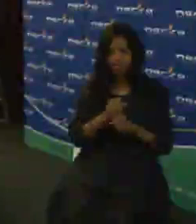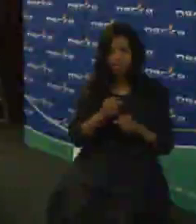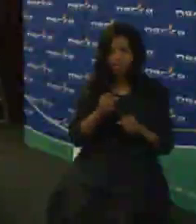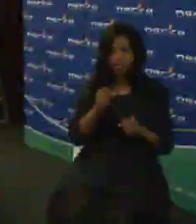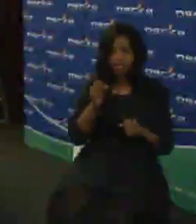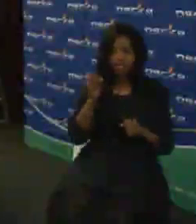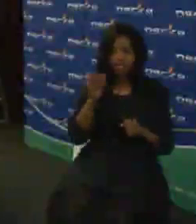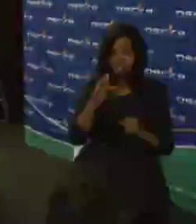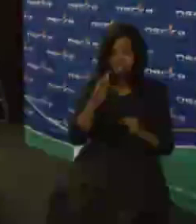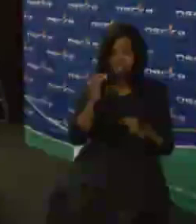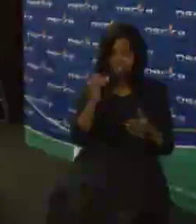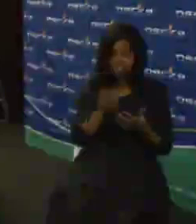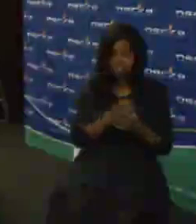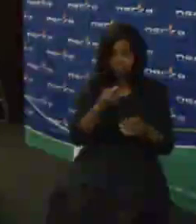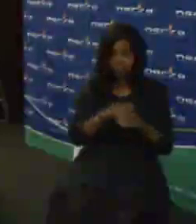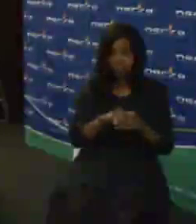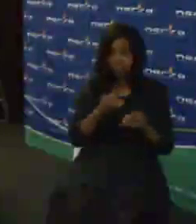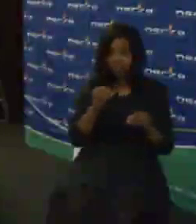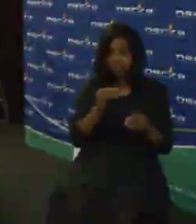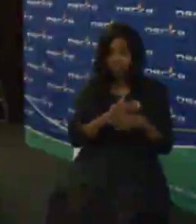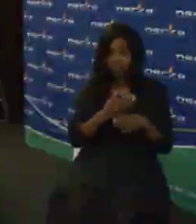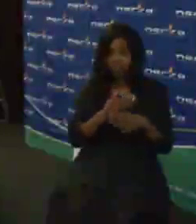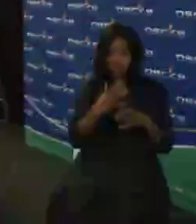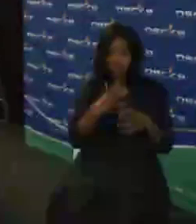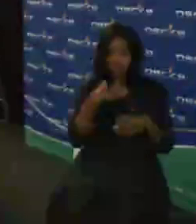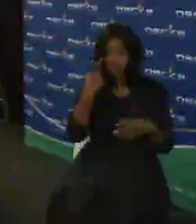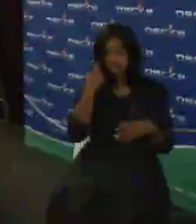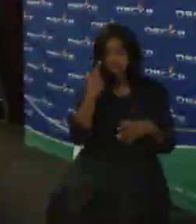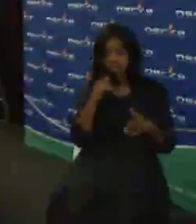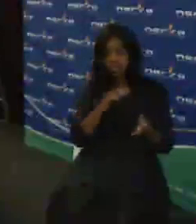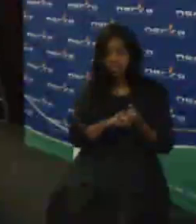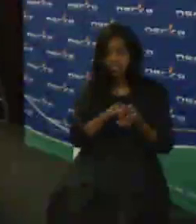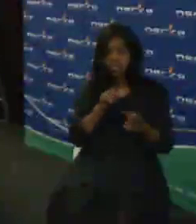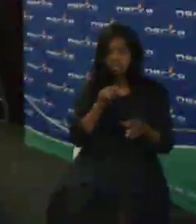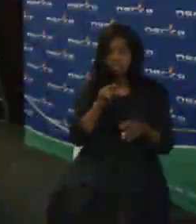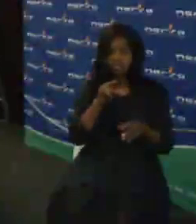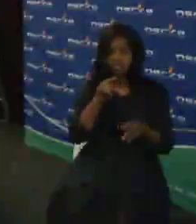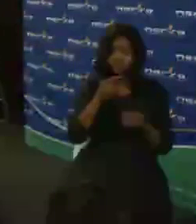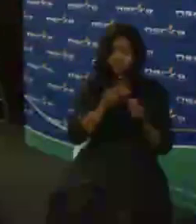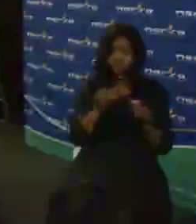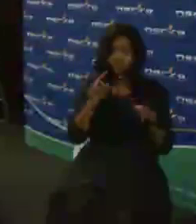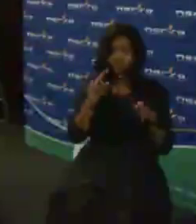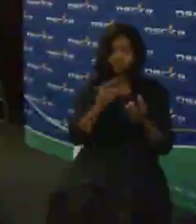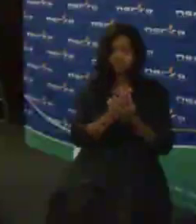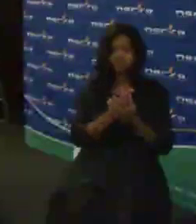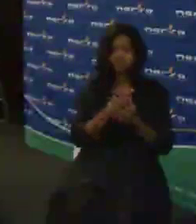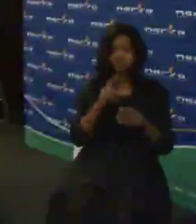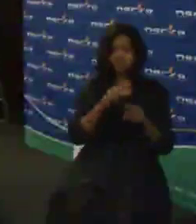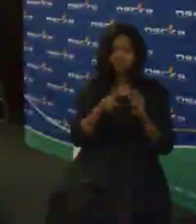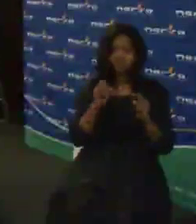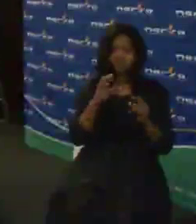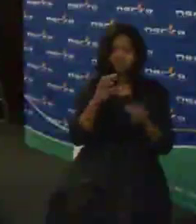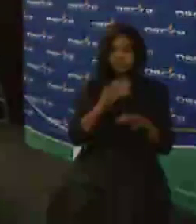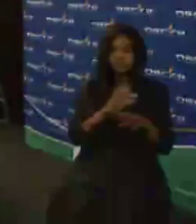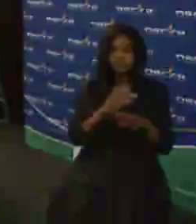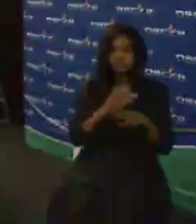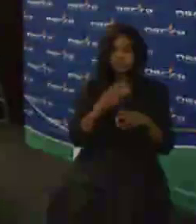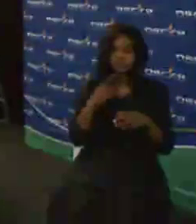operation. And I understand the butter kind of term that you're talking about, but when we're talking for